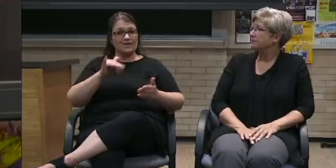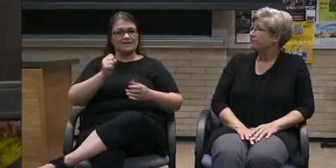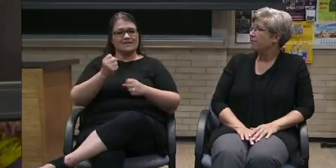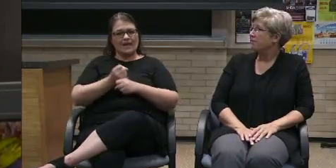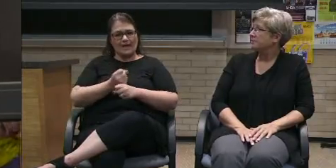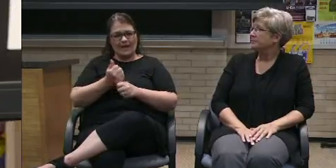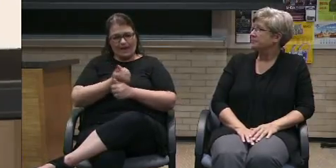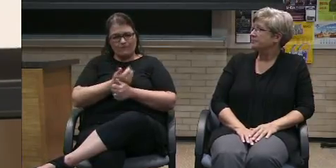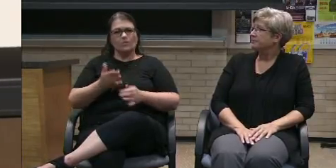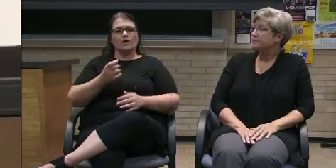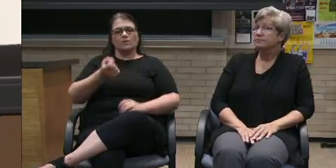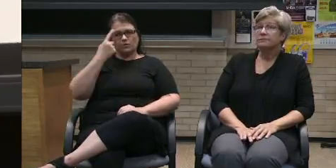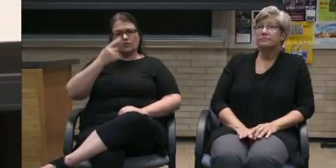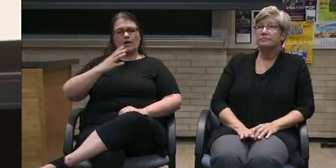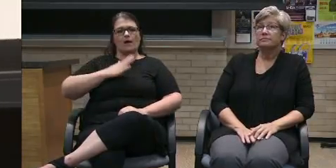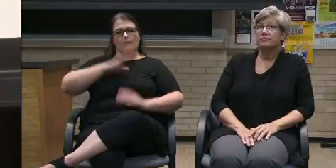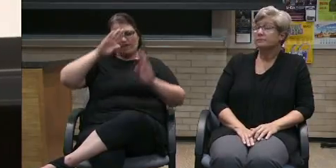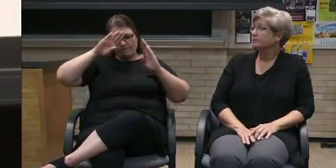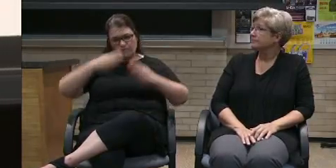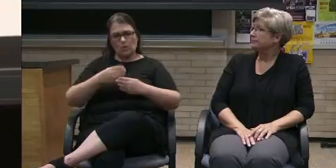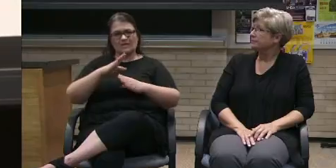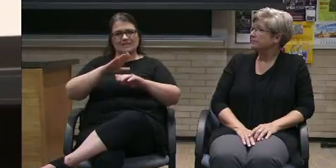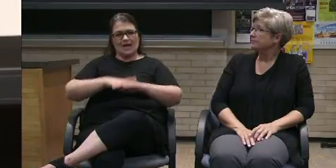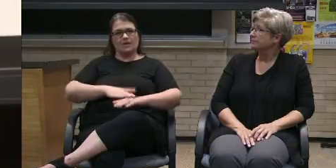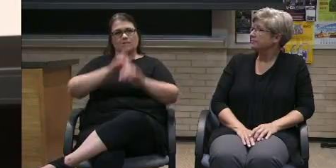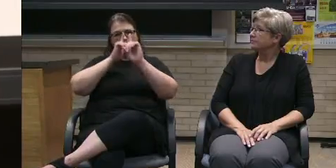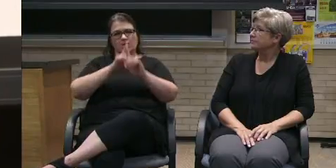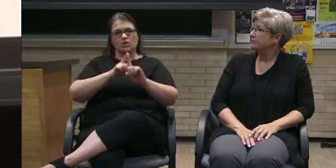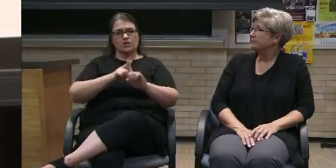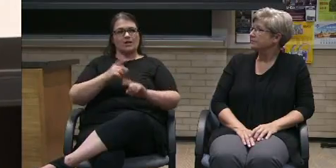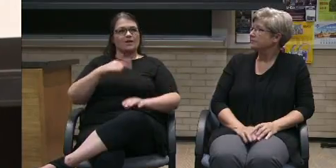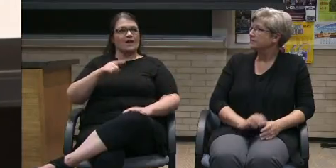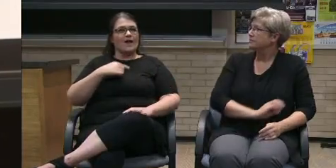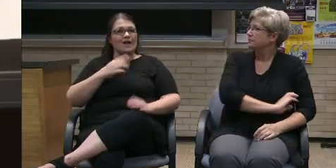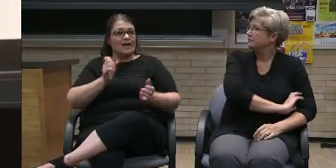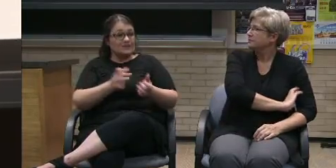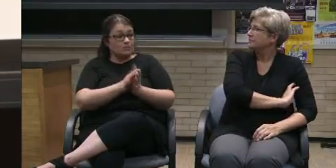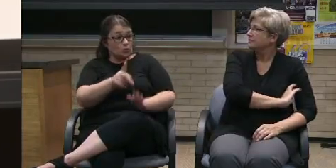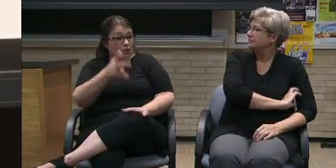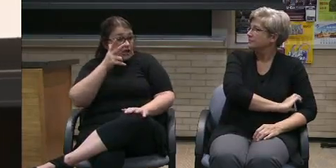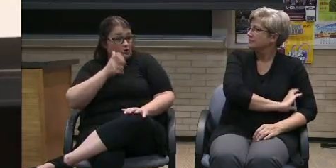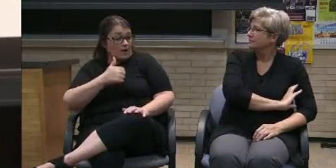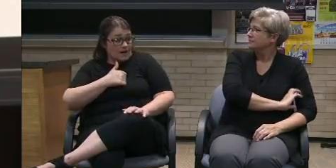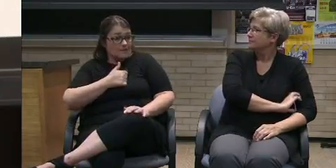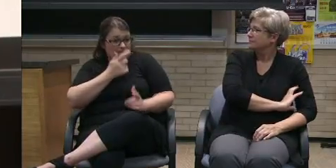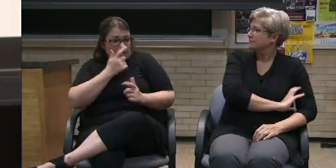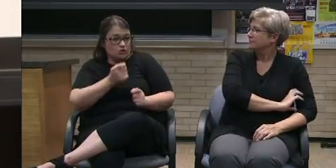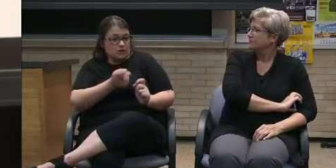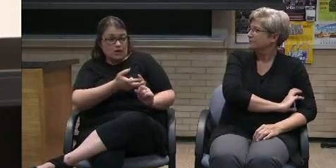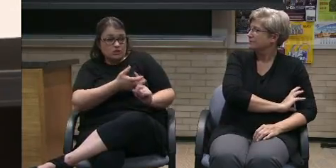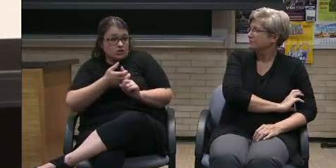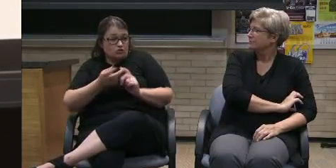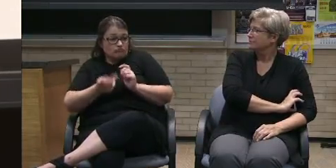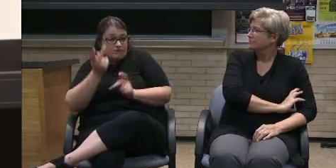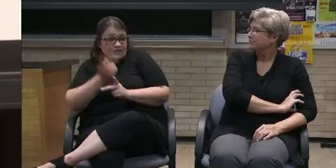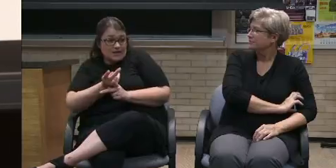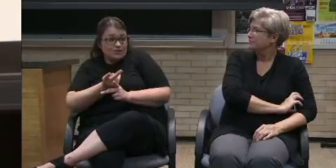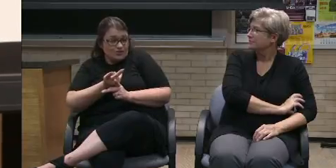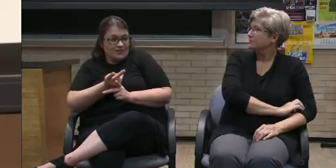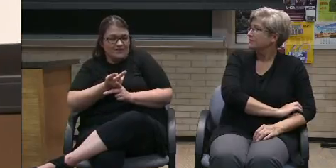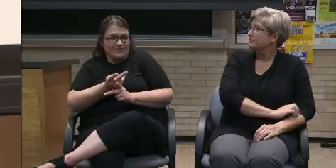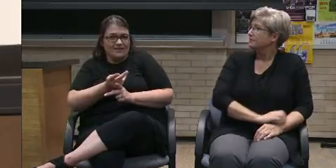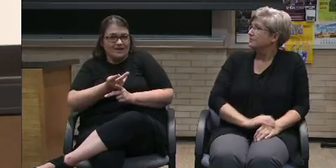really focused on the mission. And I'm like, have you heard I'm interested in retention? And they all laugh. I'm like, good, you've heard this one before. But I've actually had